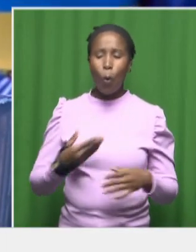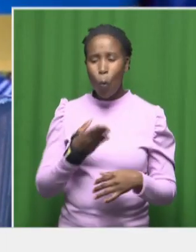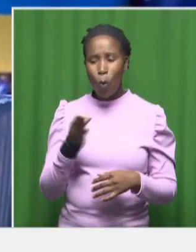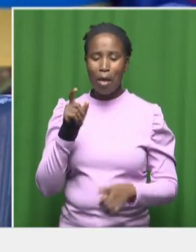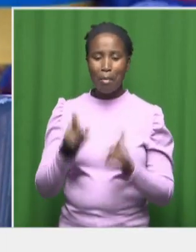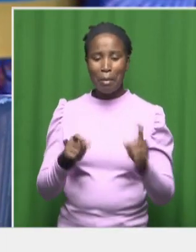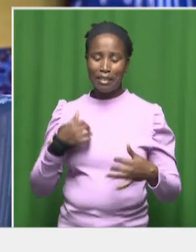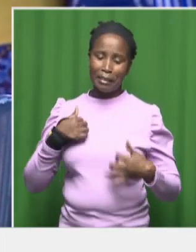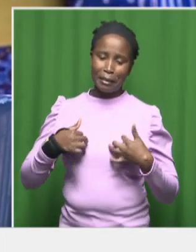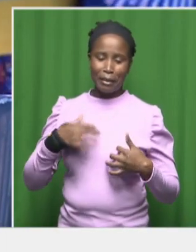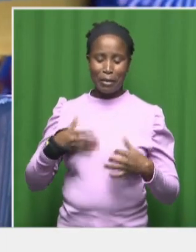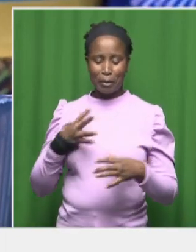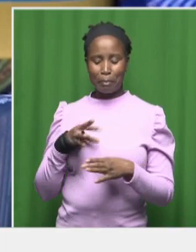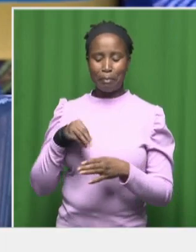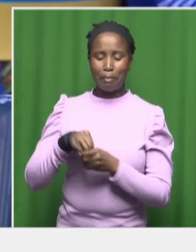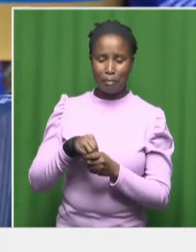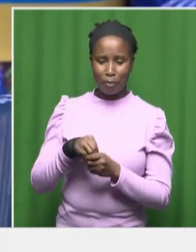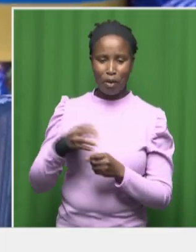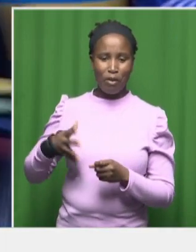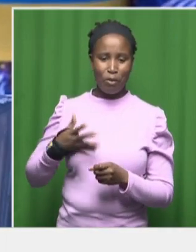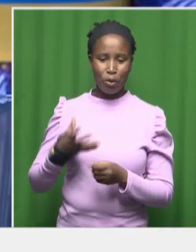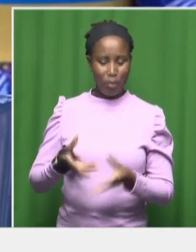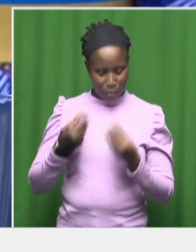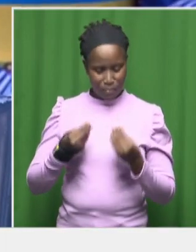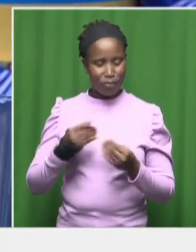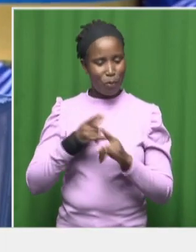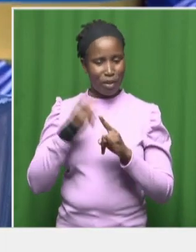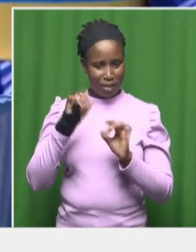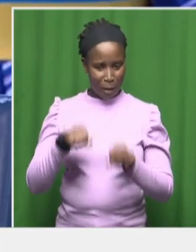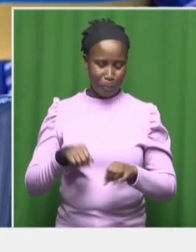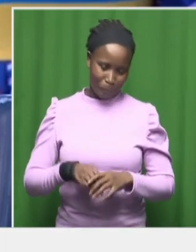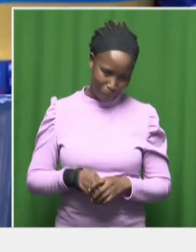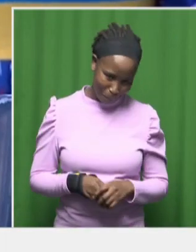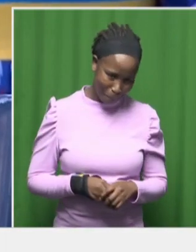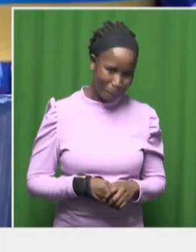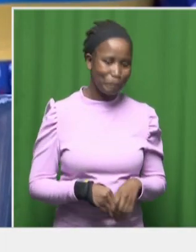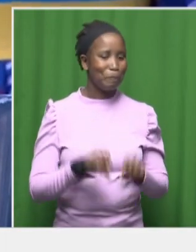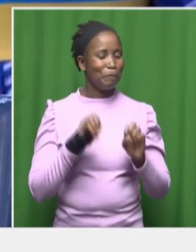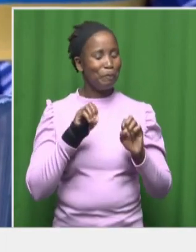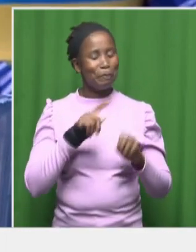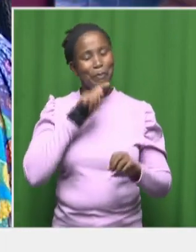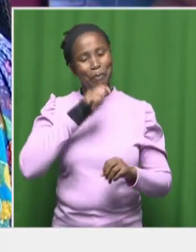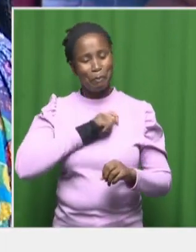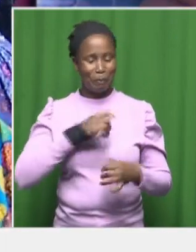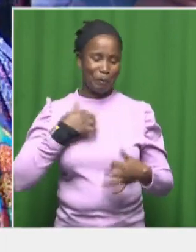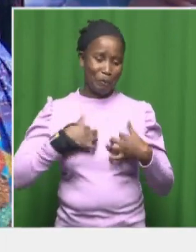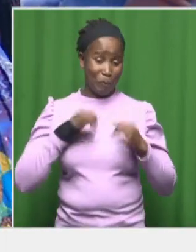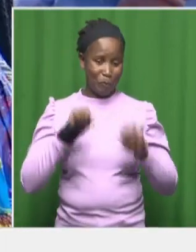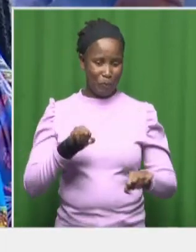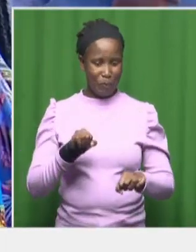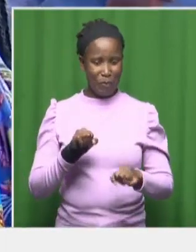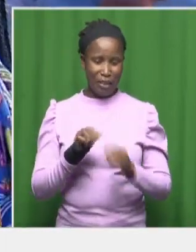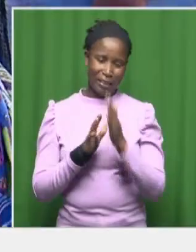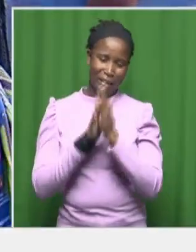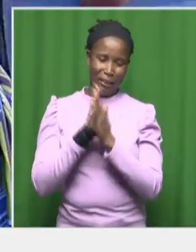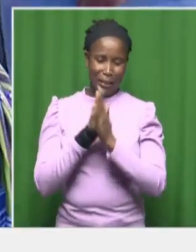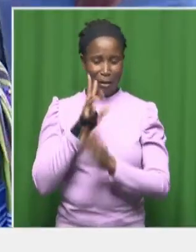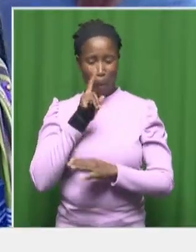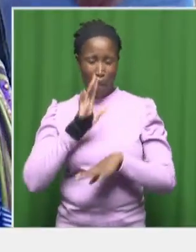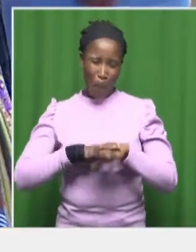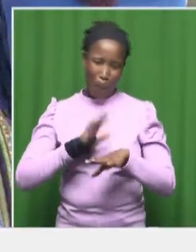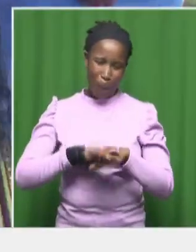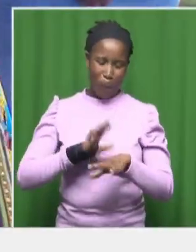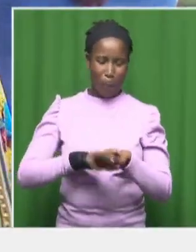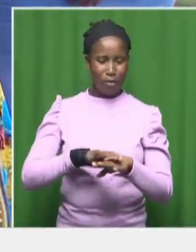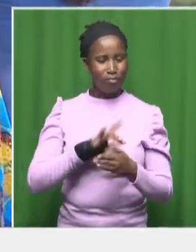and actually give it a crack and have a medal. We certainly are looking forward to it, and looking forward to having many more conversations with